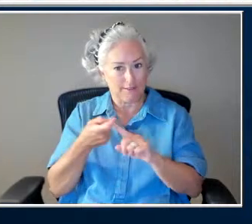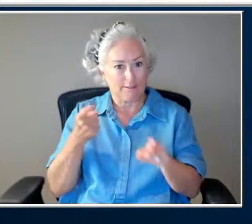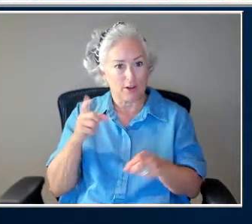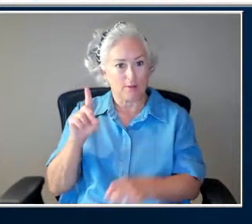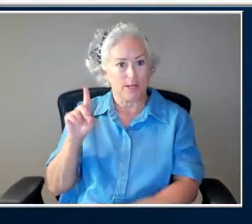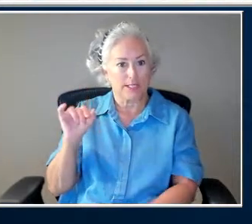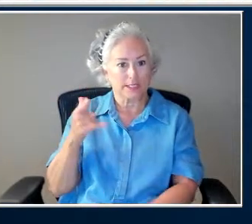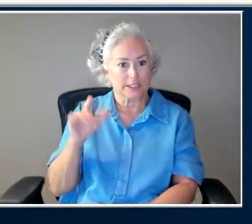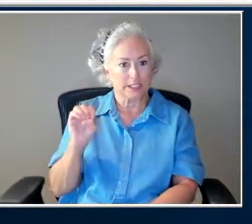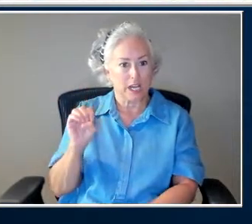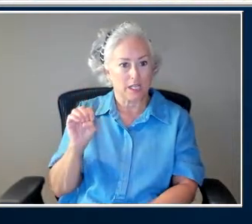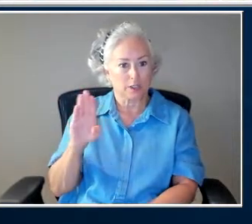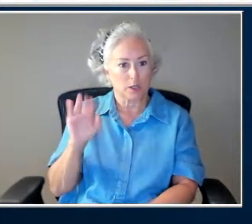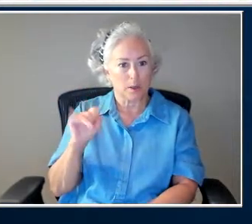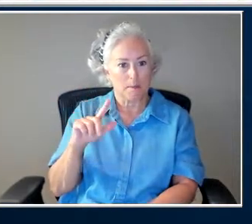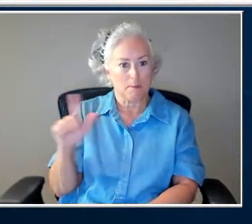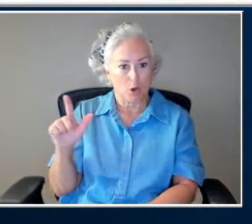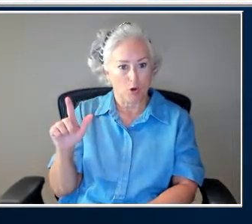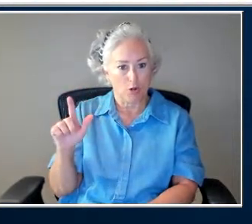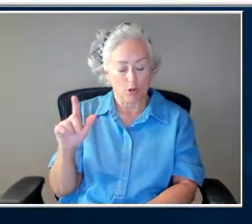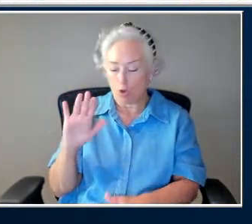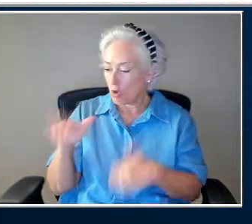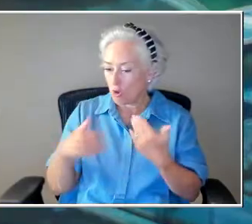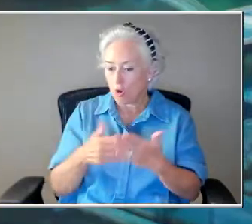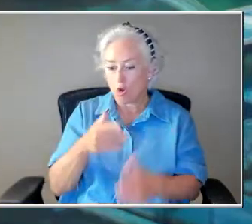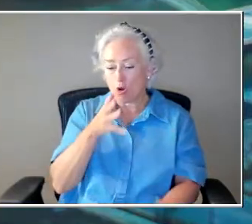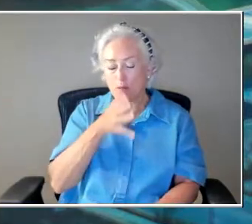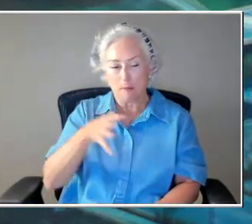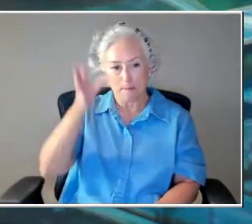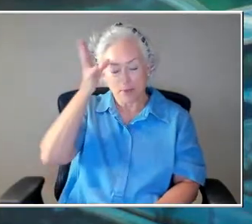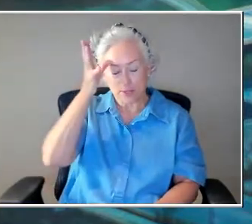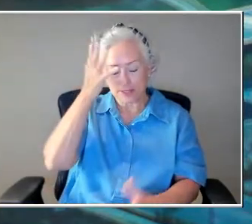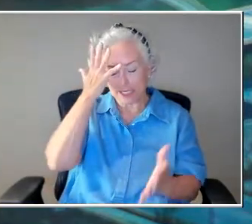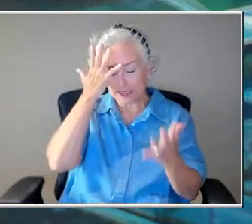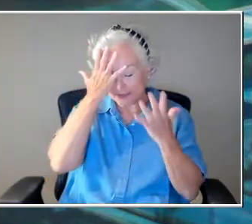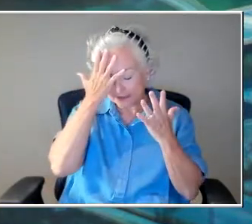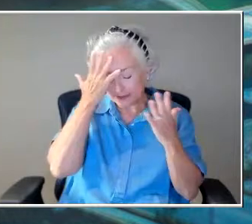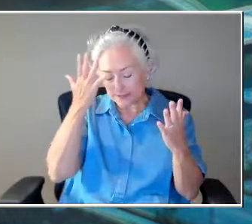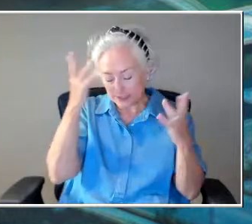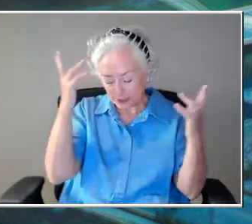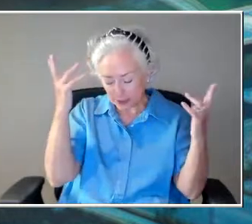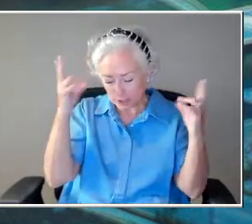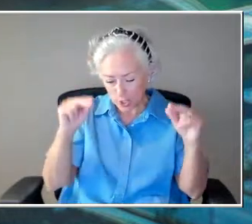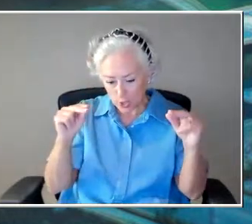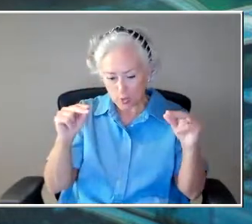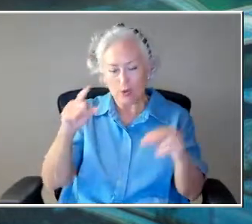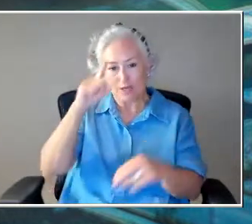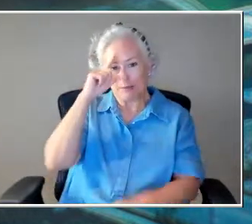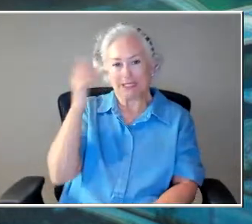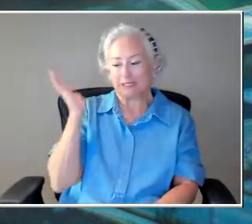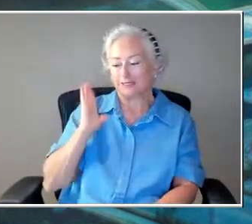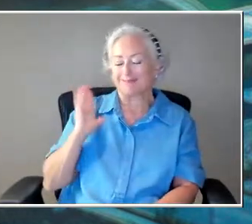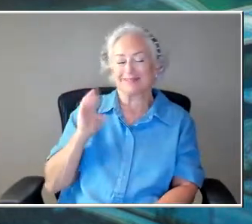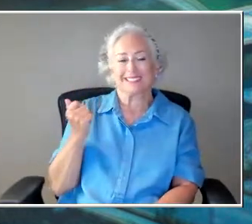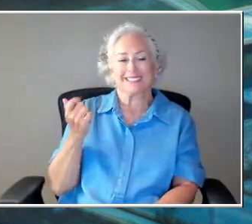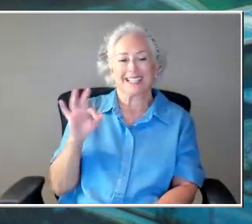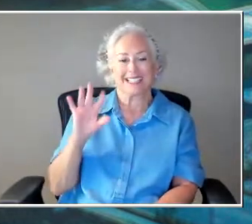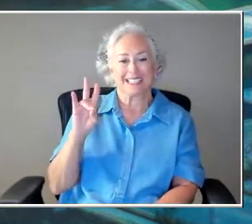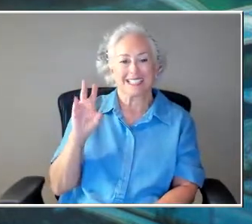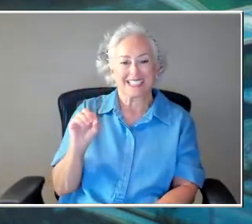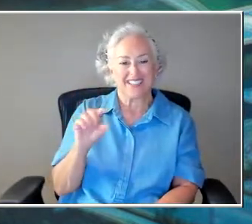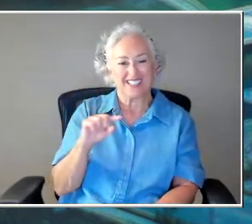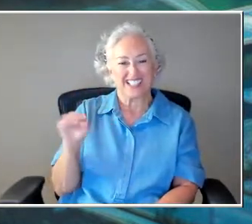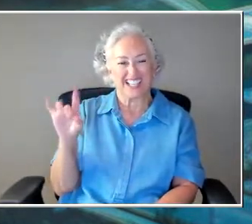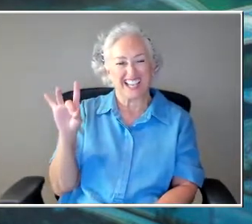every parent is cringing at that, because we know from back in the 70s and 80s that dodgeball was ruthless. For the dodgeball injury,